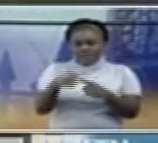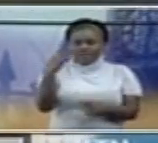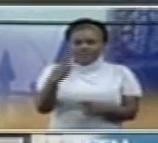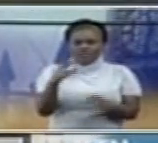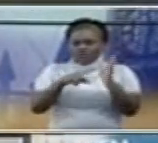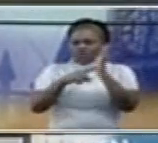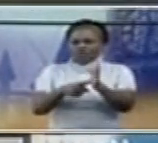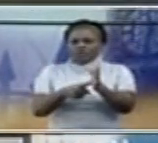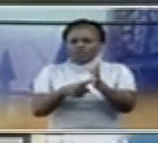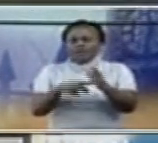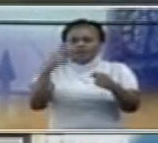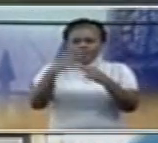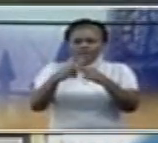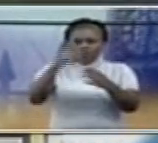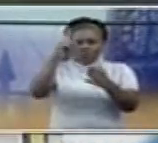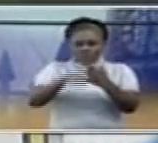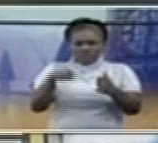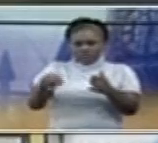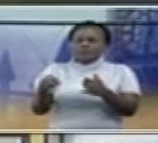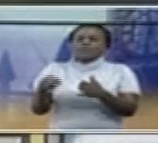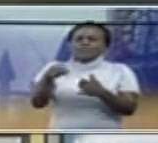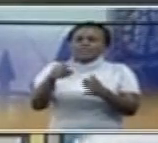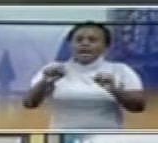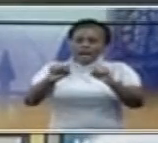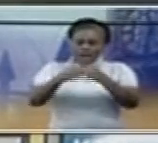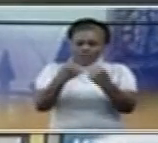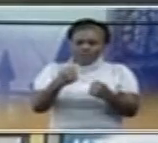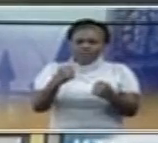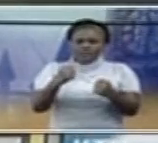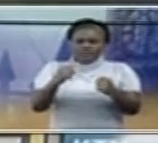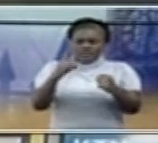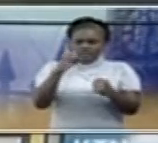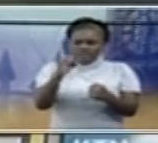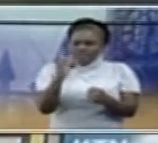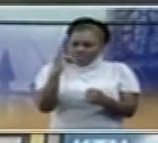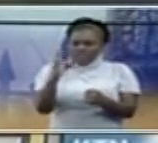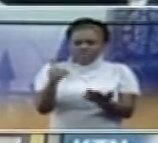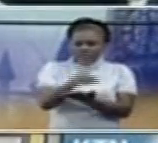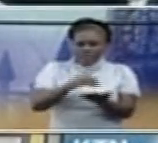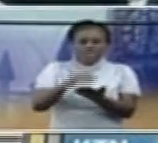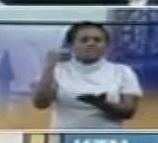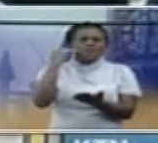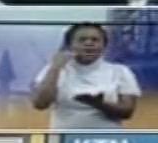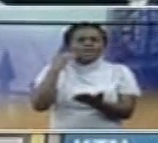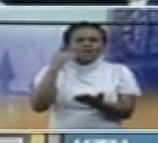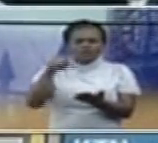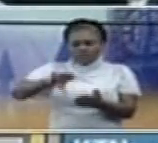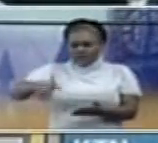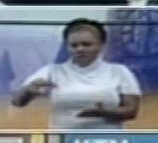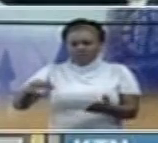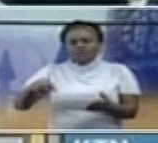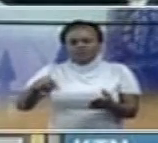study, titled A Price Too High to Bear, was conducted in three sub-districts in Siaya County by Family